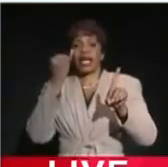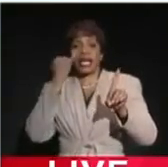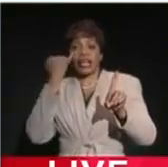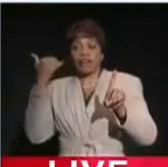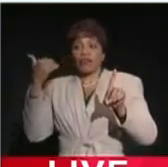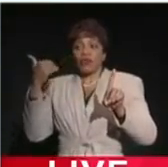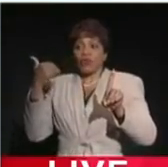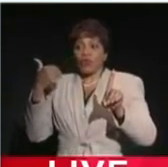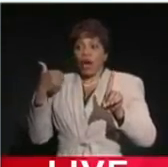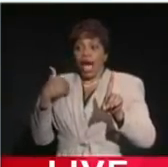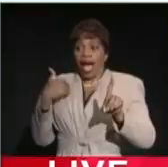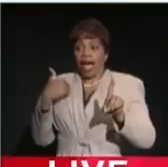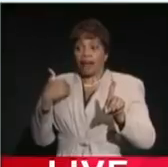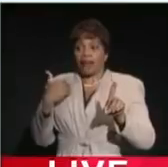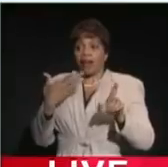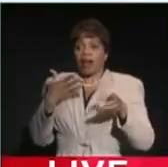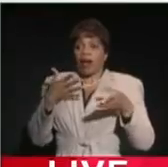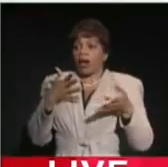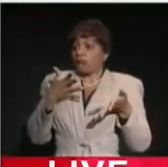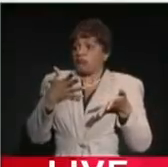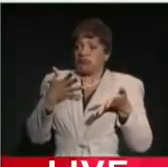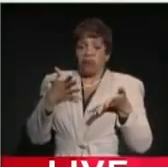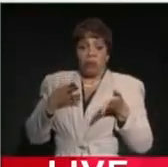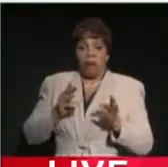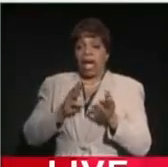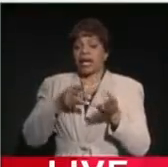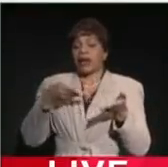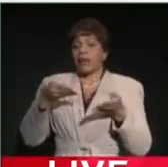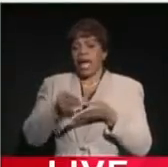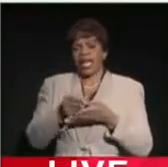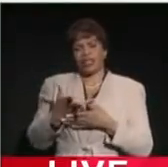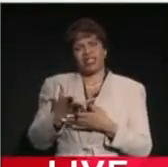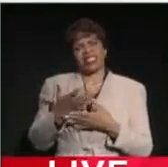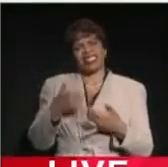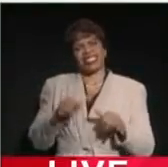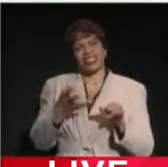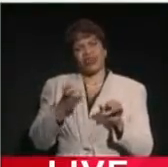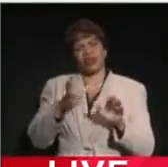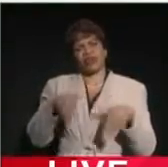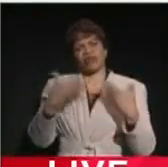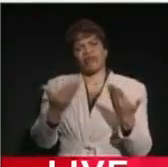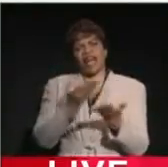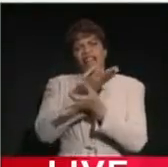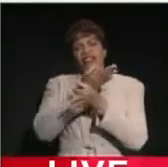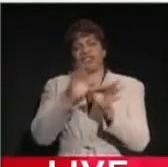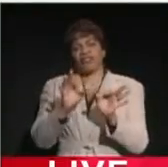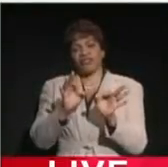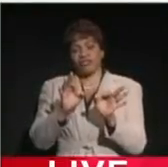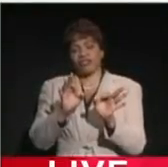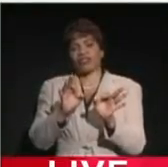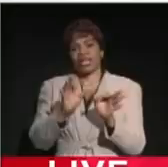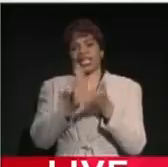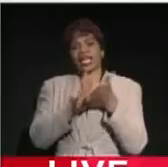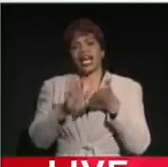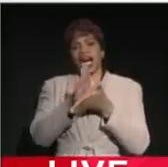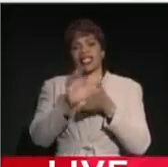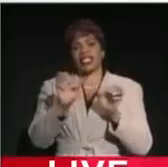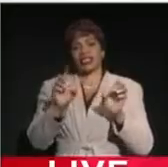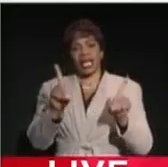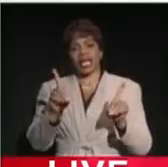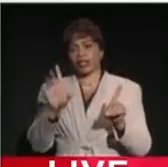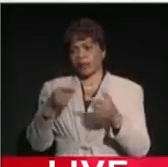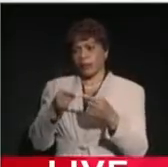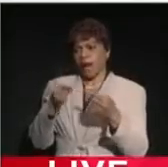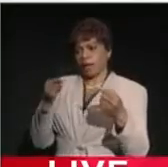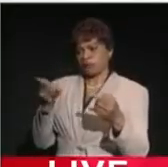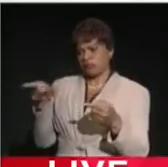pay for it, do I still want to provide you with a free college education? Because that's what my opponent is saying. My opponent says that whether you